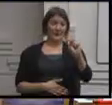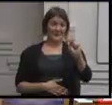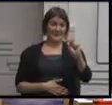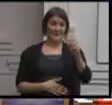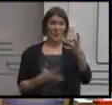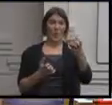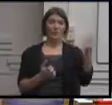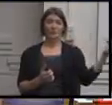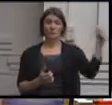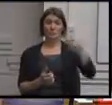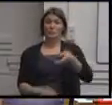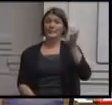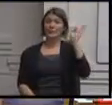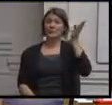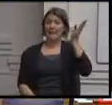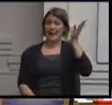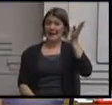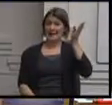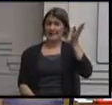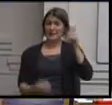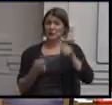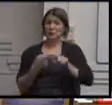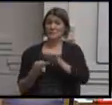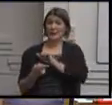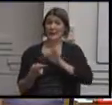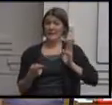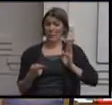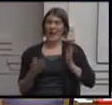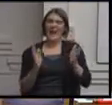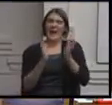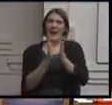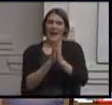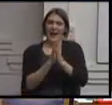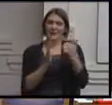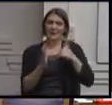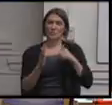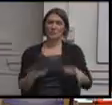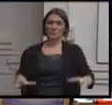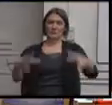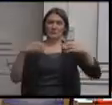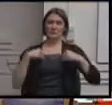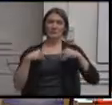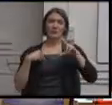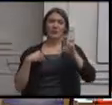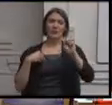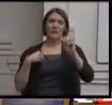make a presentation to the board and ask the board to adopt a resolution